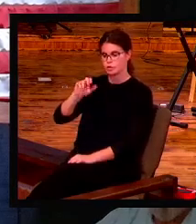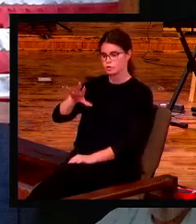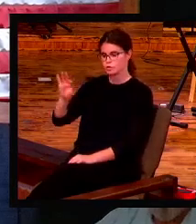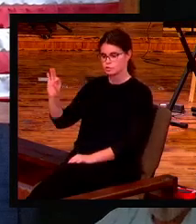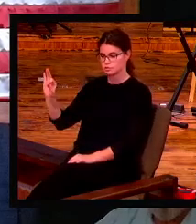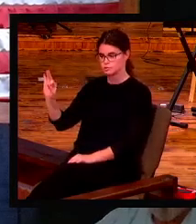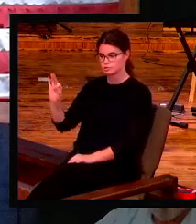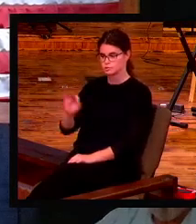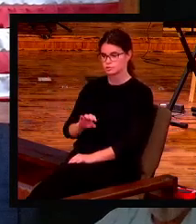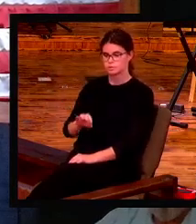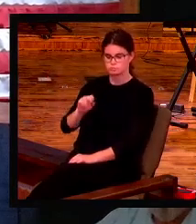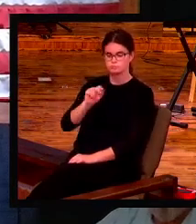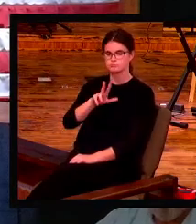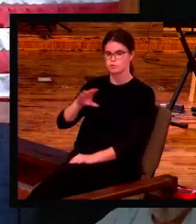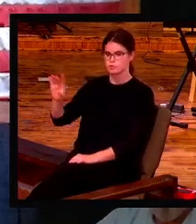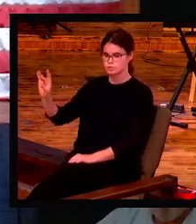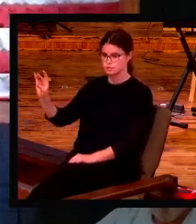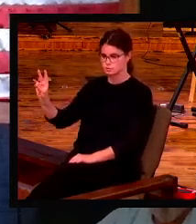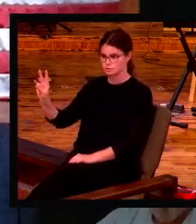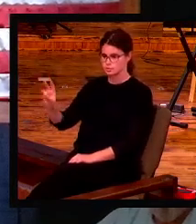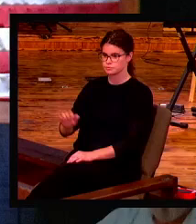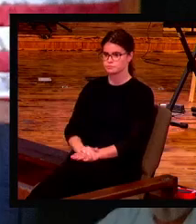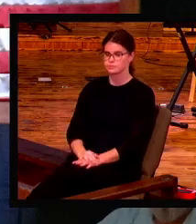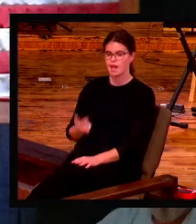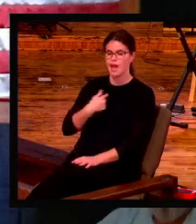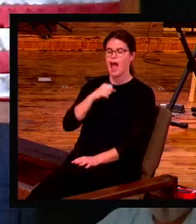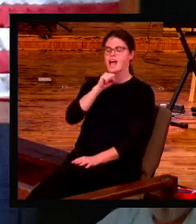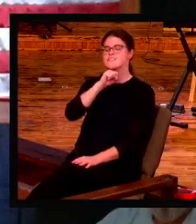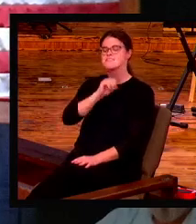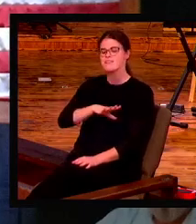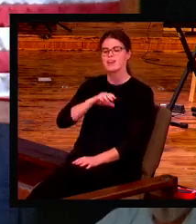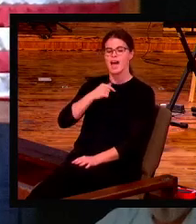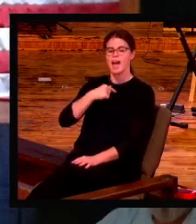I love it. I love hearing those pages turn. Whew.